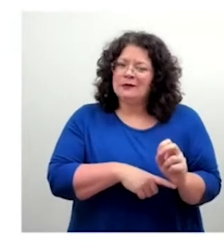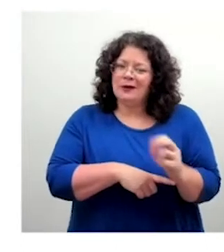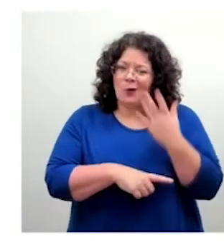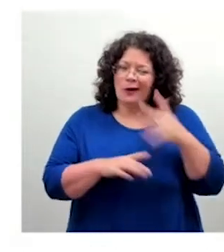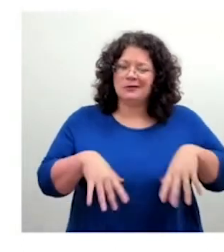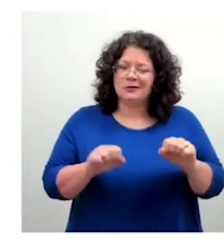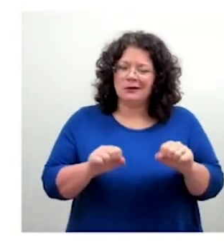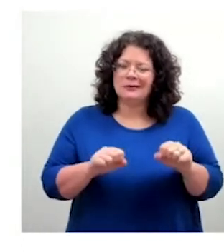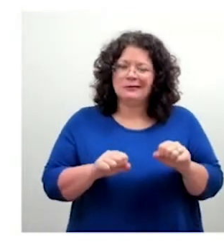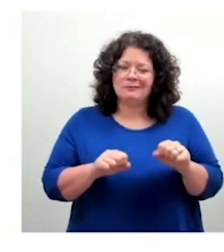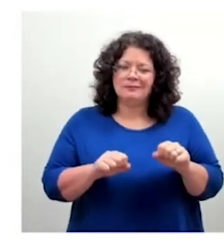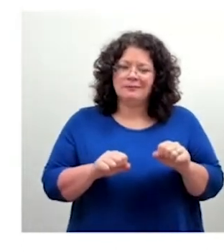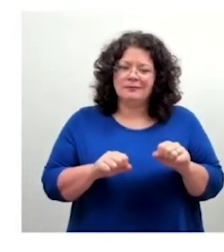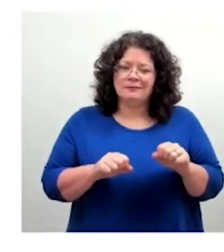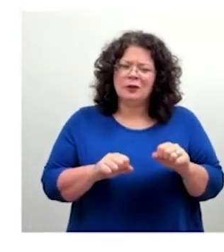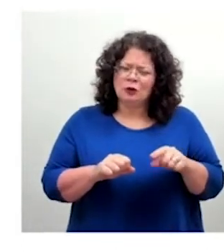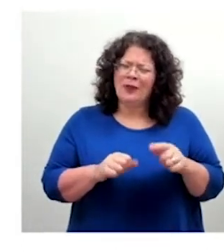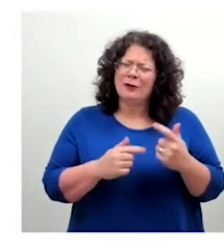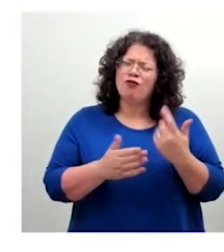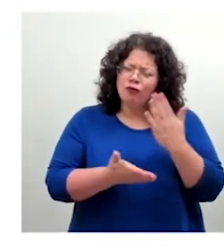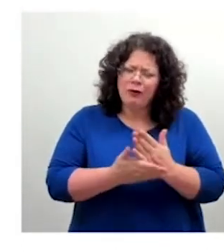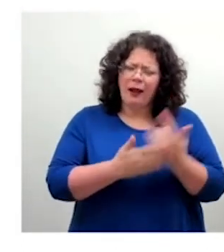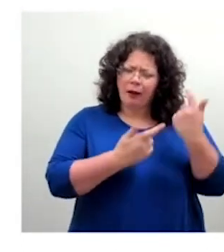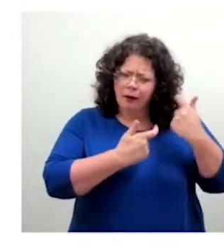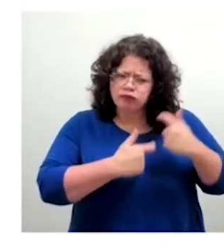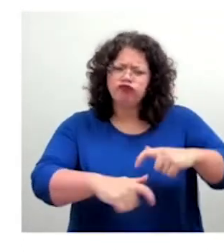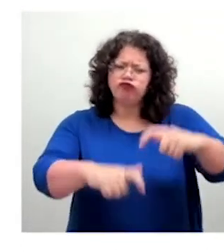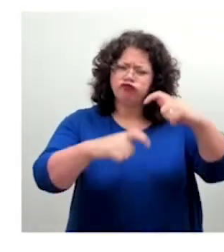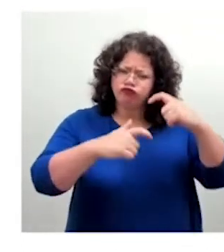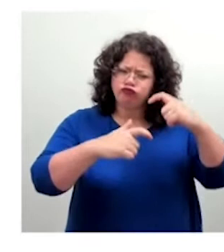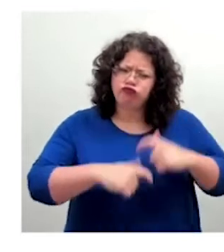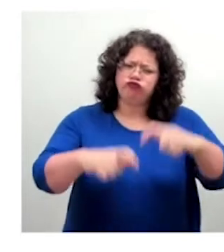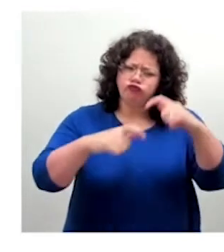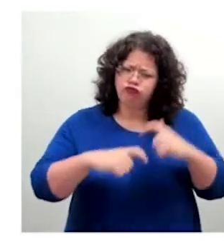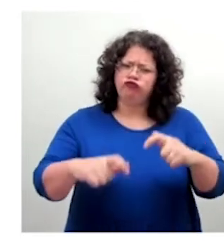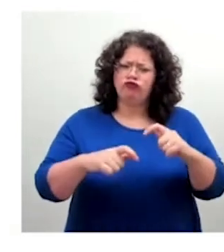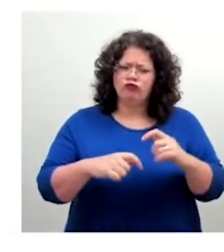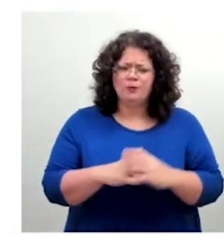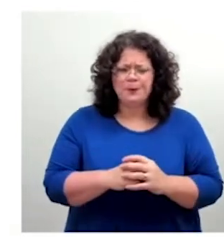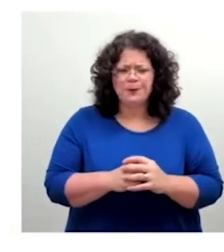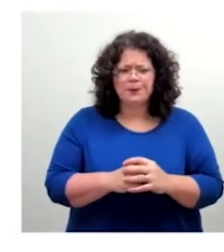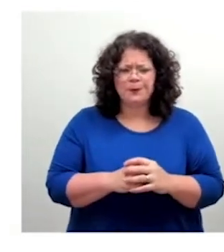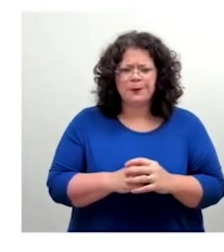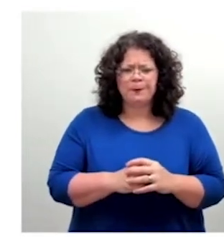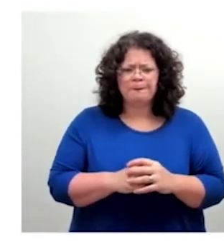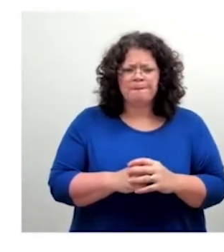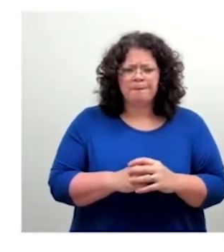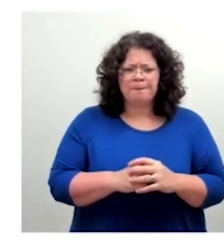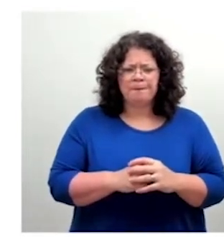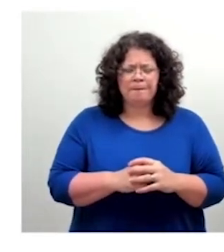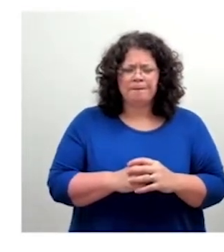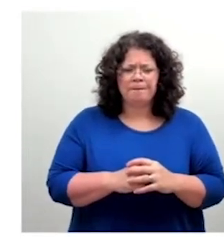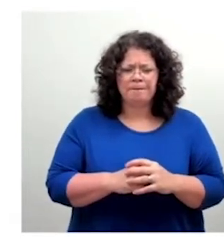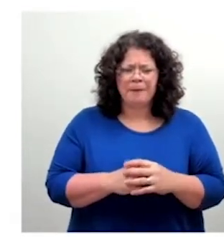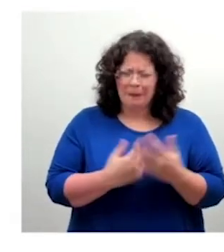you know, I think maybe it was you, Sonali, said about, you know, consistency of experience. You know, if you're selecting audio description from the